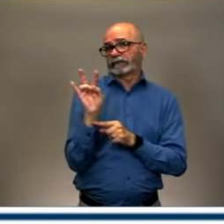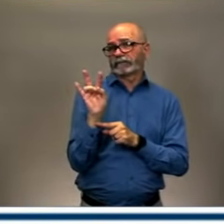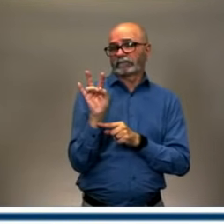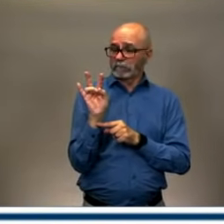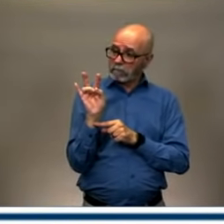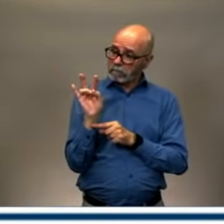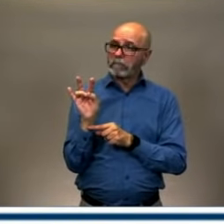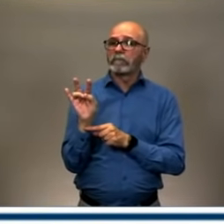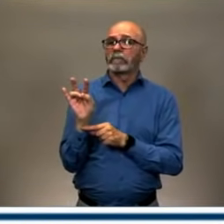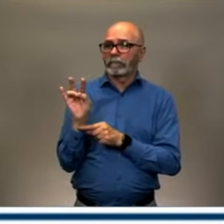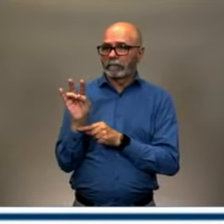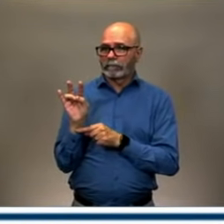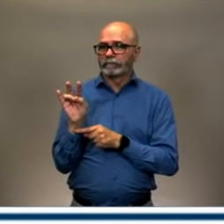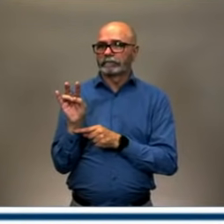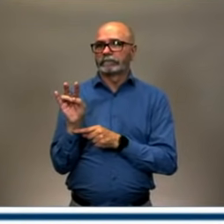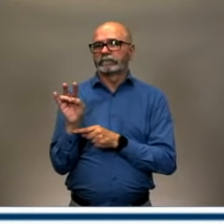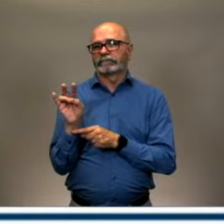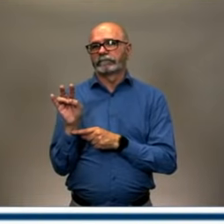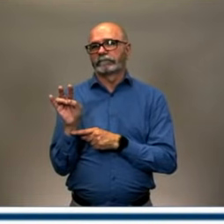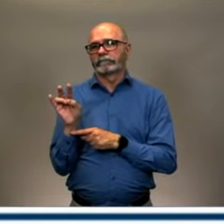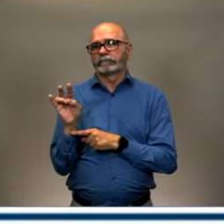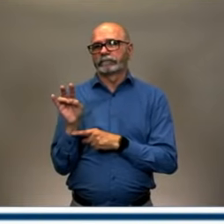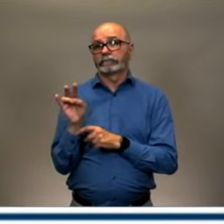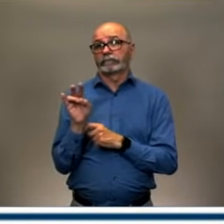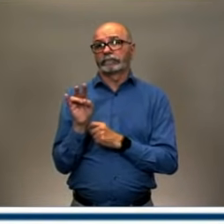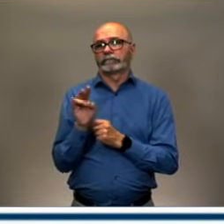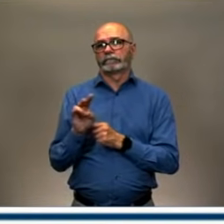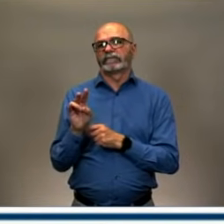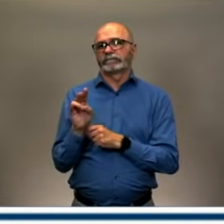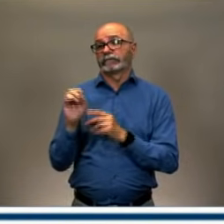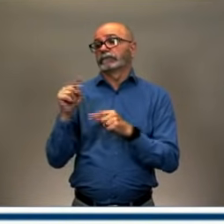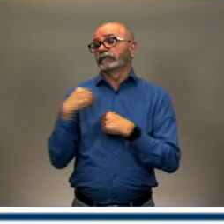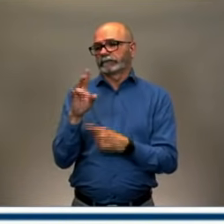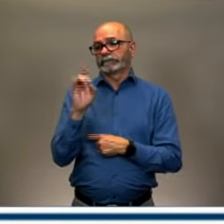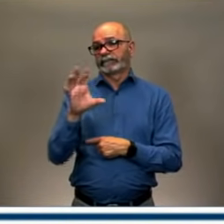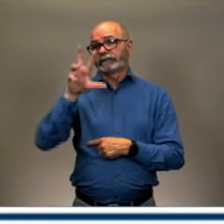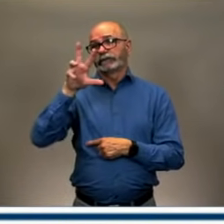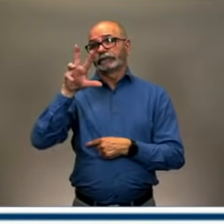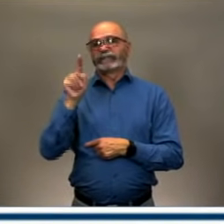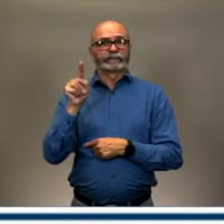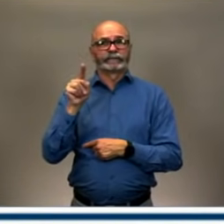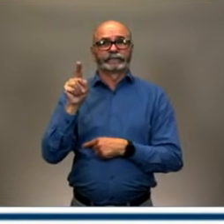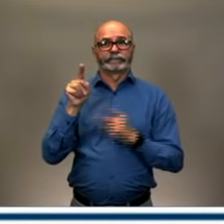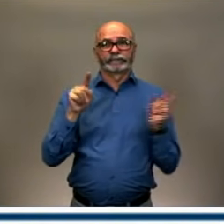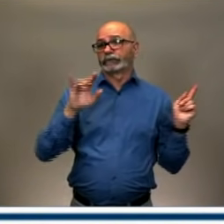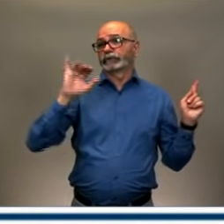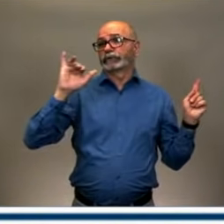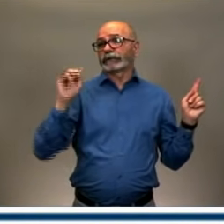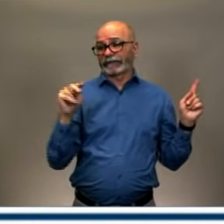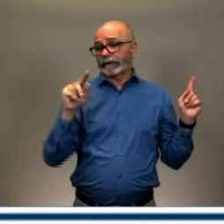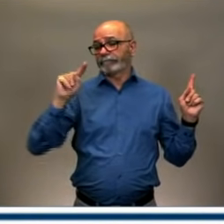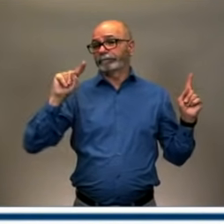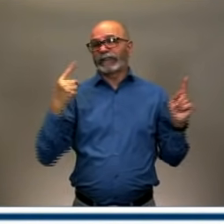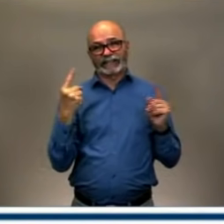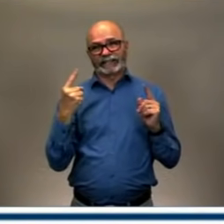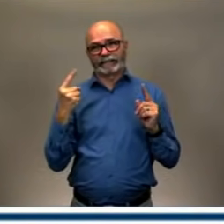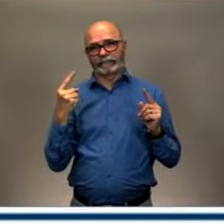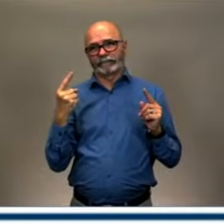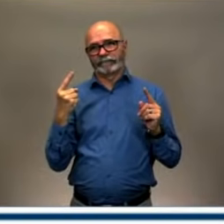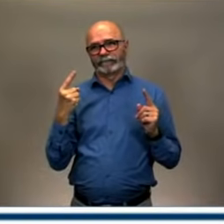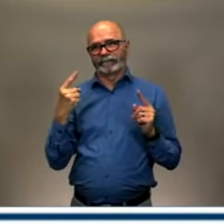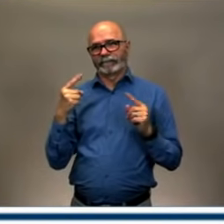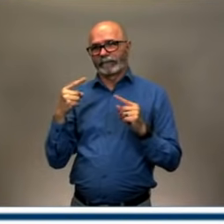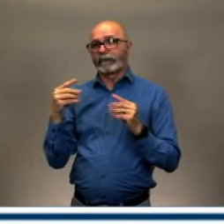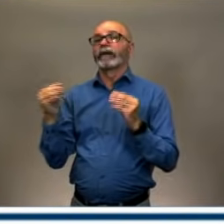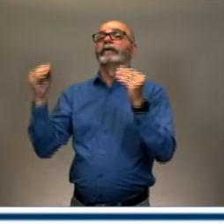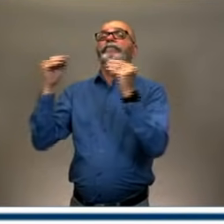then, it was December 31st and January 1st that we began testing every staff